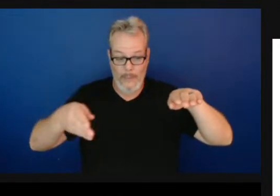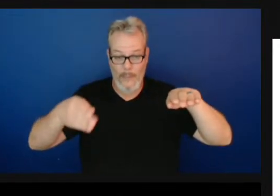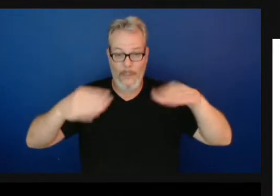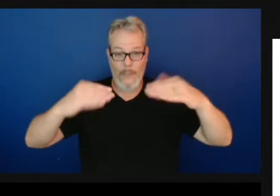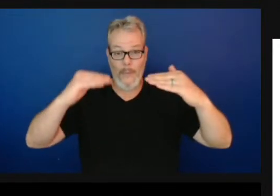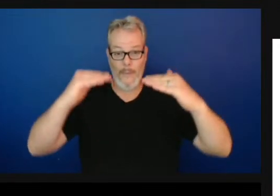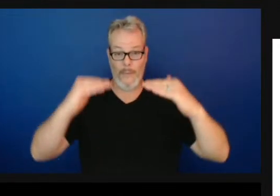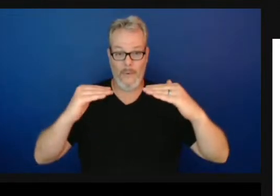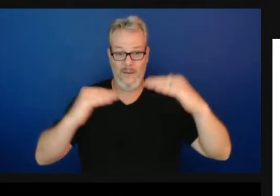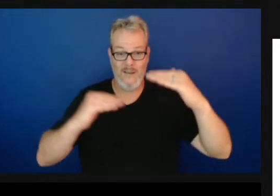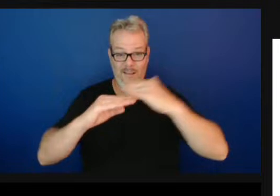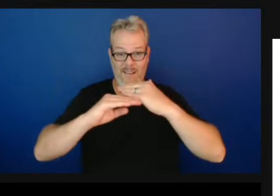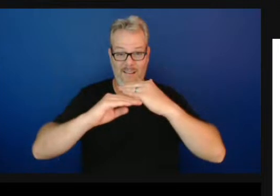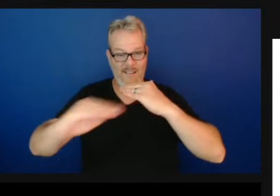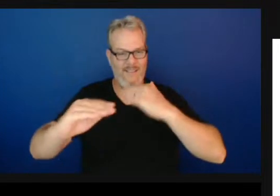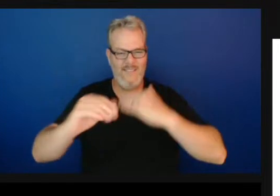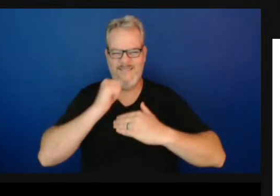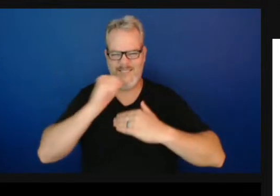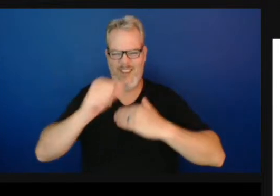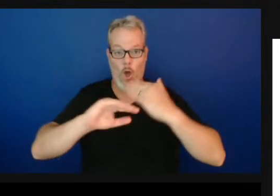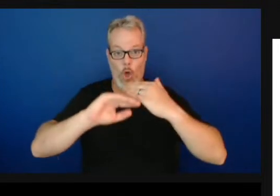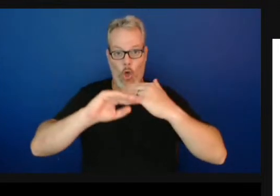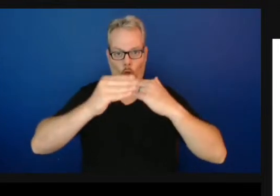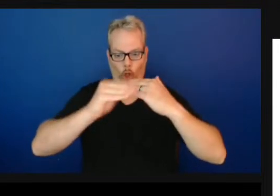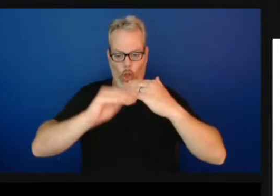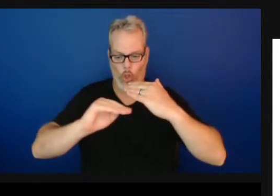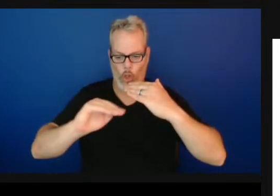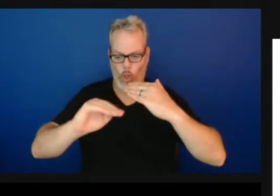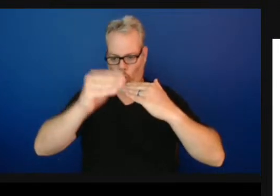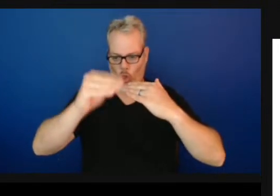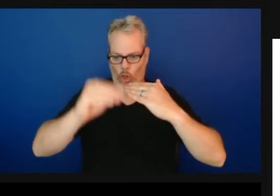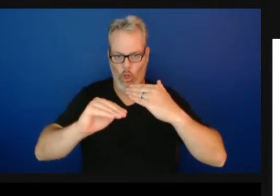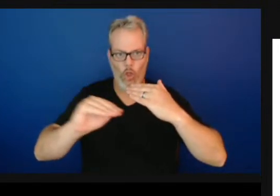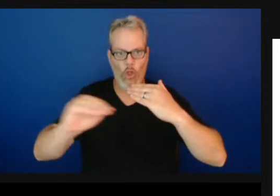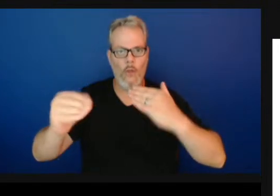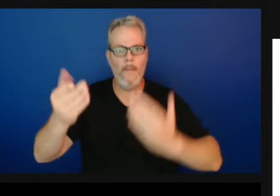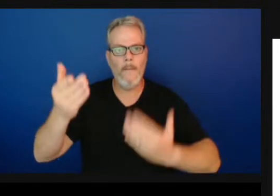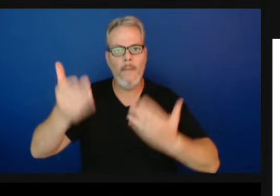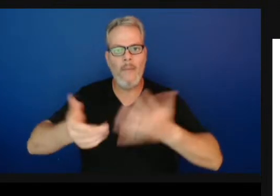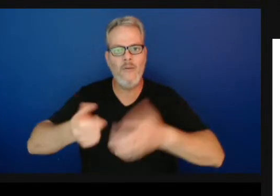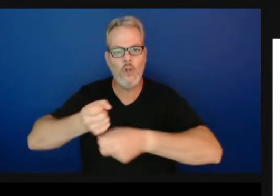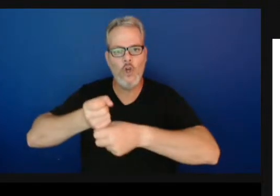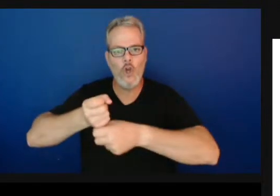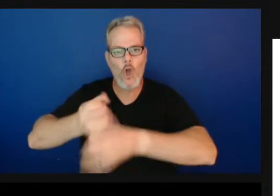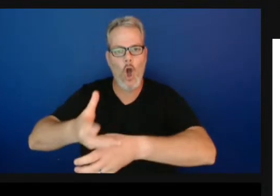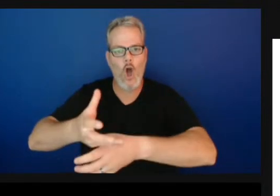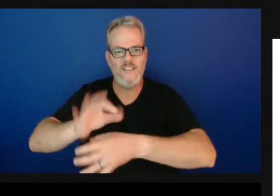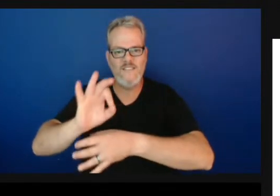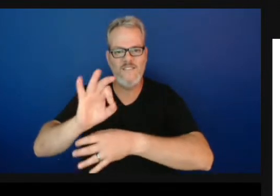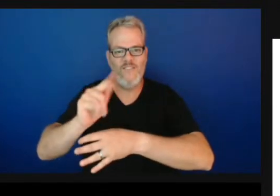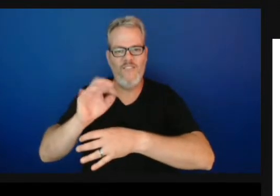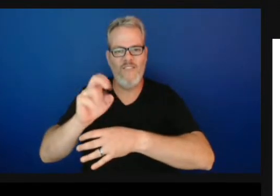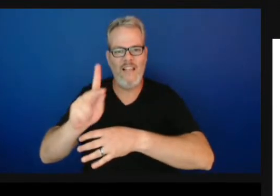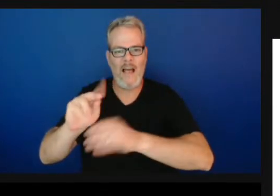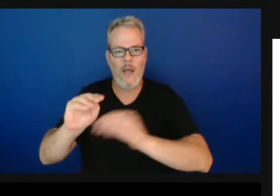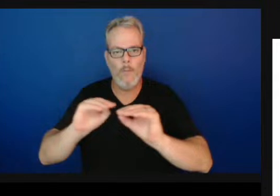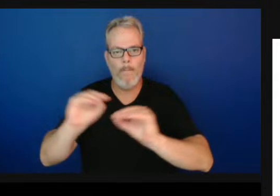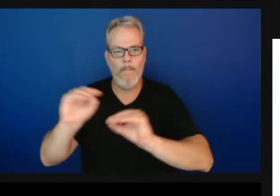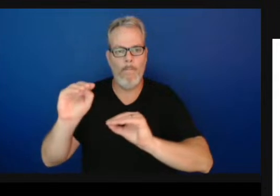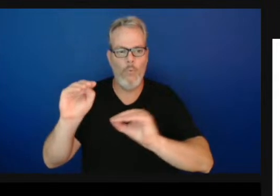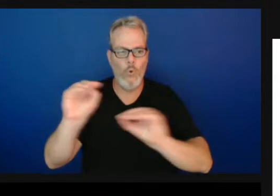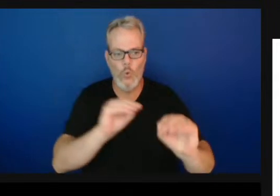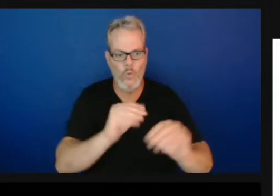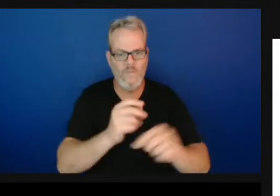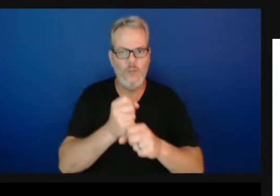might have bumps, and so it could be that magma pushing the south flank could cause a flank to move over a bump, and that could cause a